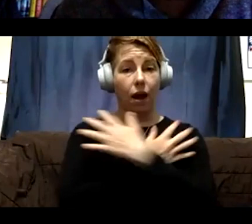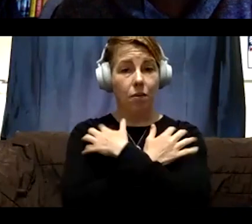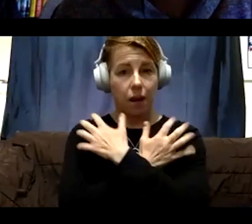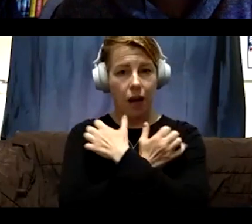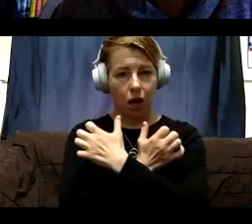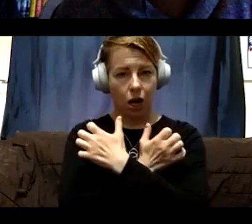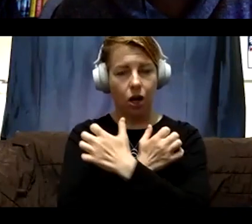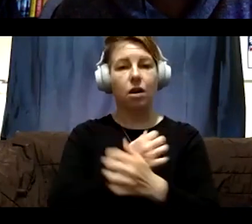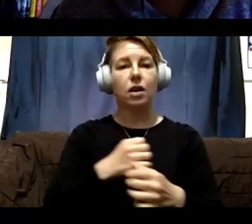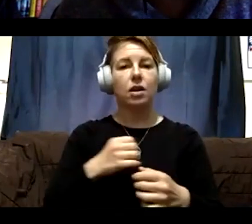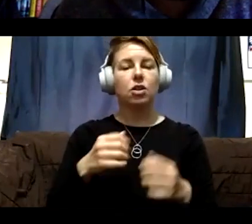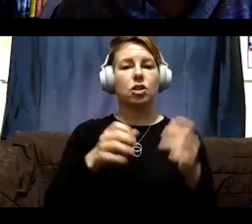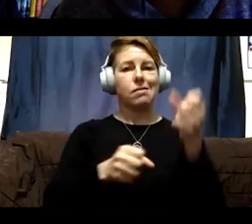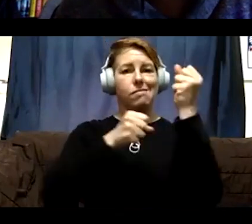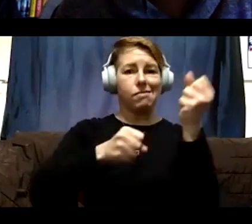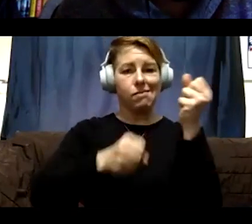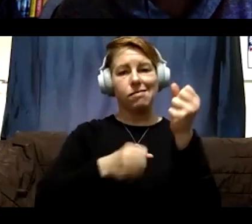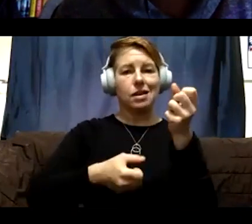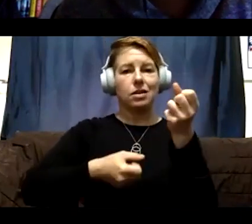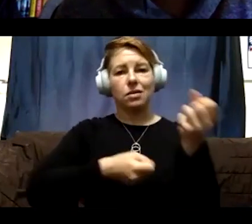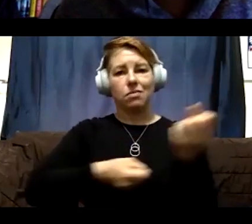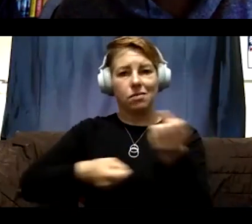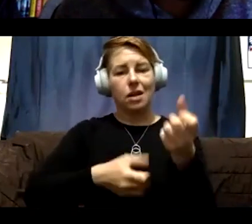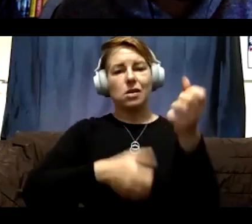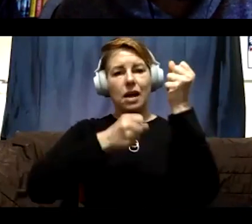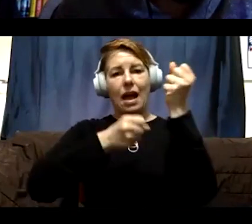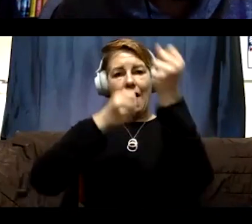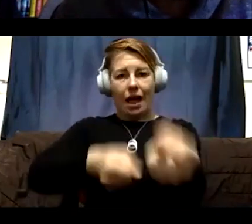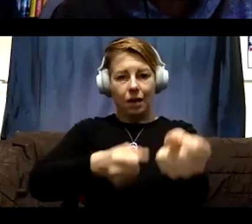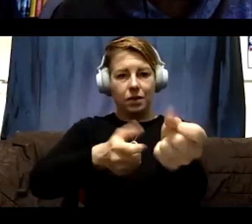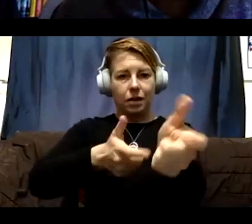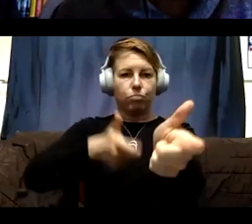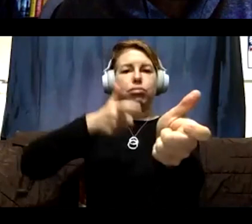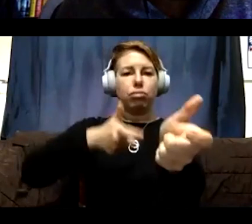a shotgun away from one of her assailants, aims, and pulls the trigger.